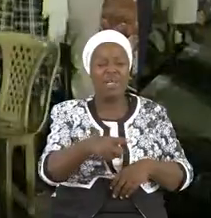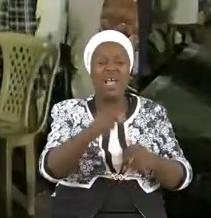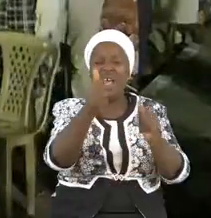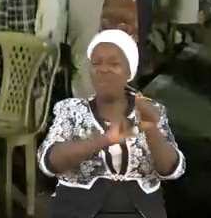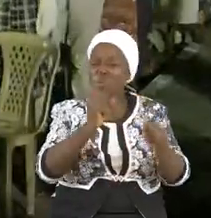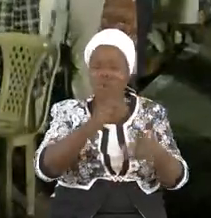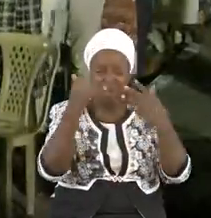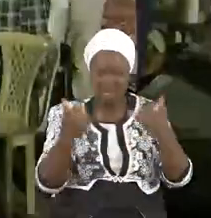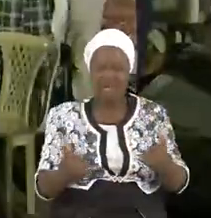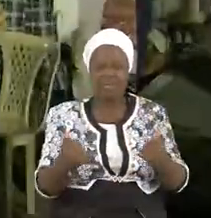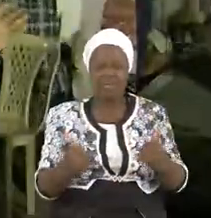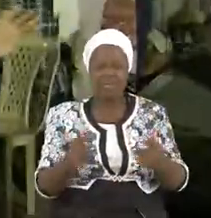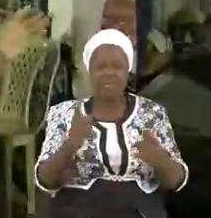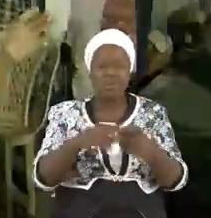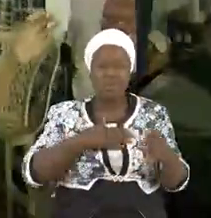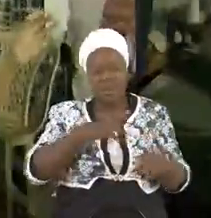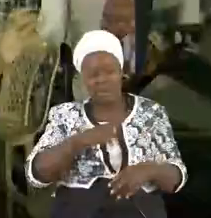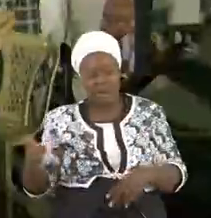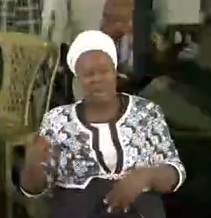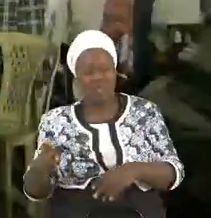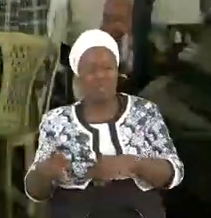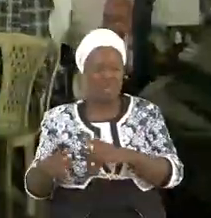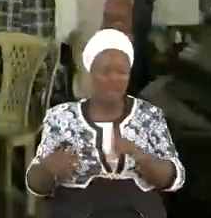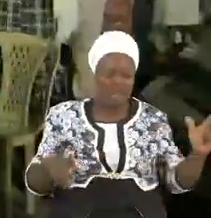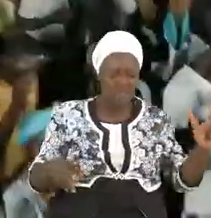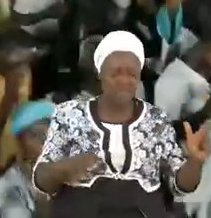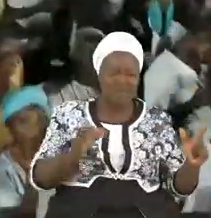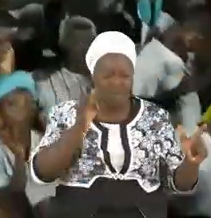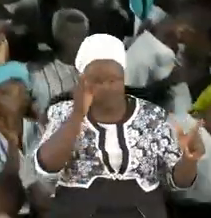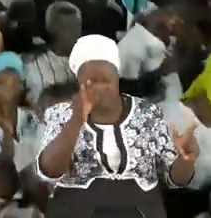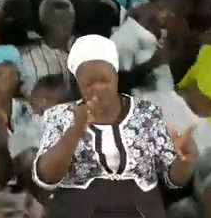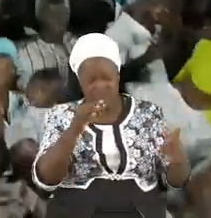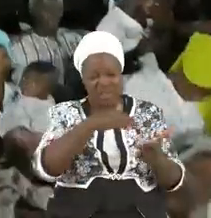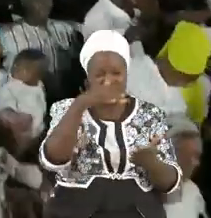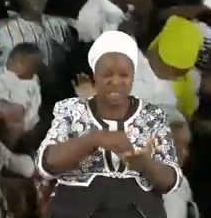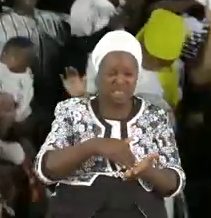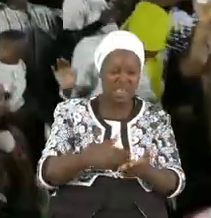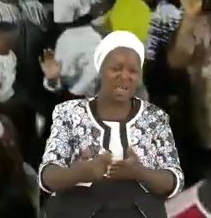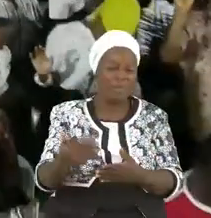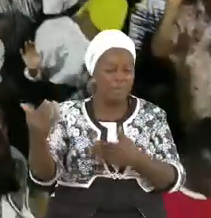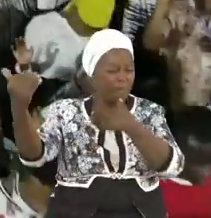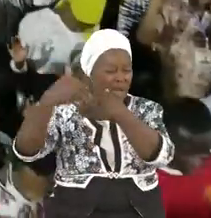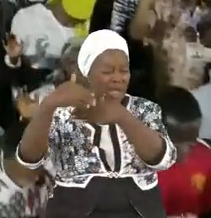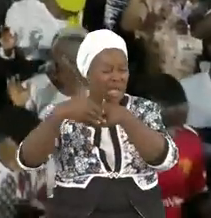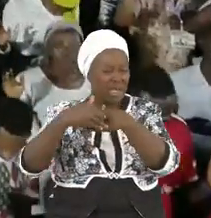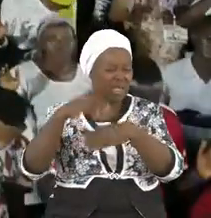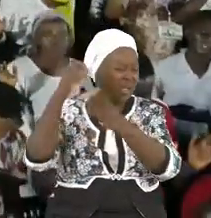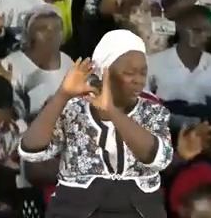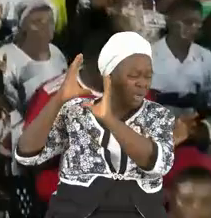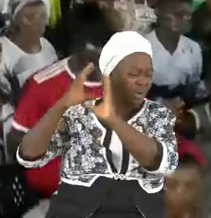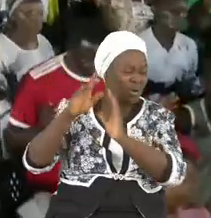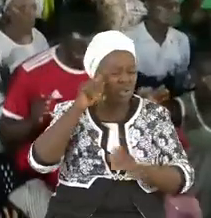the right, to the left, to the front, to the center, to the back, to the radio, to the television,